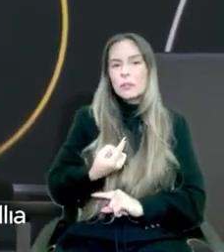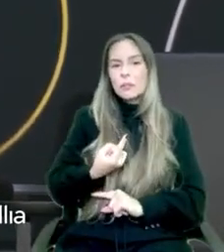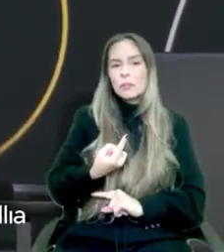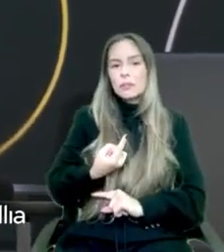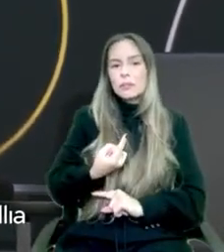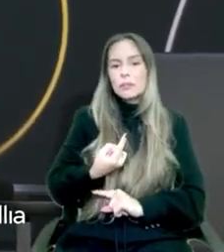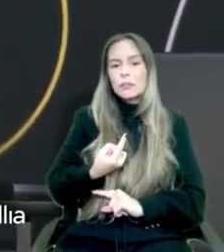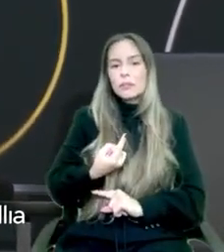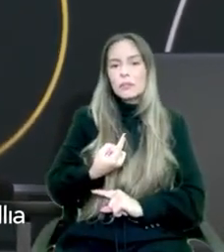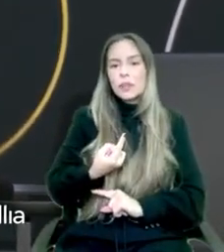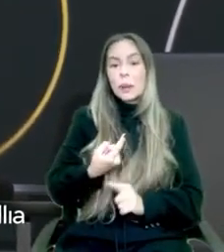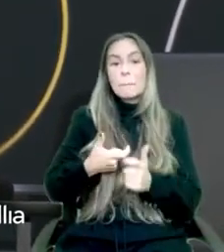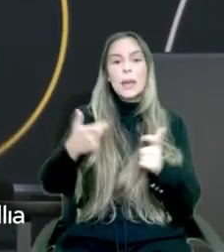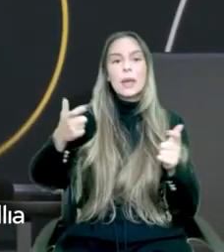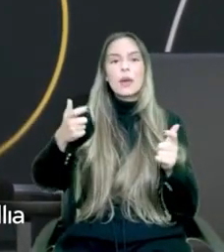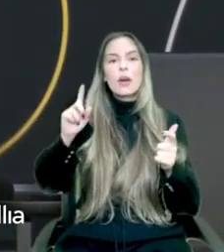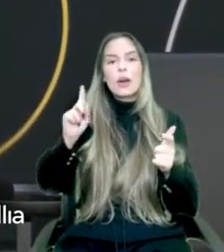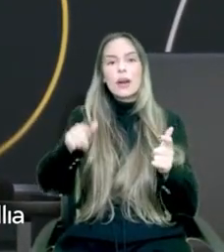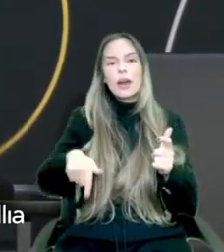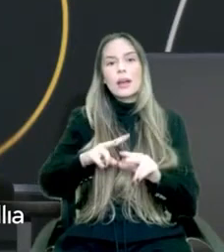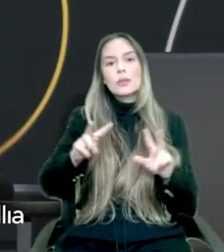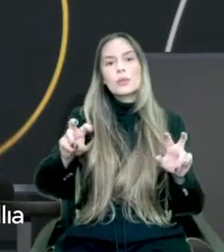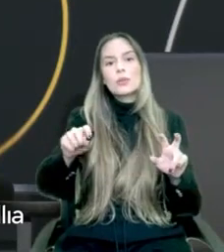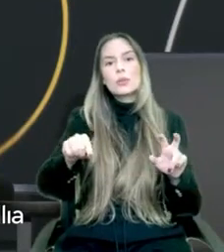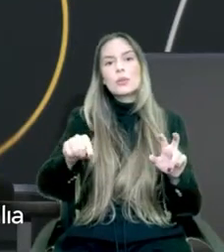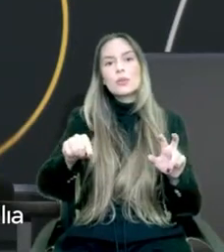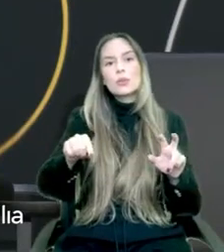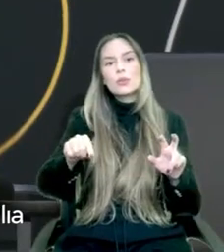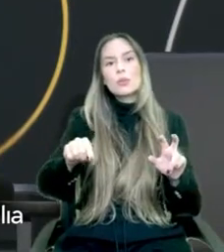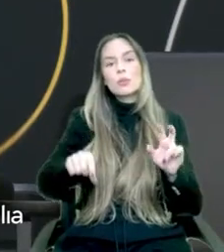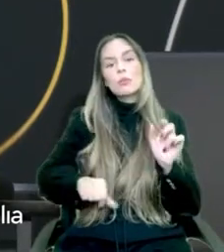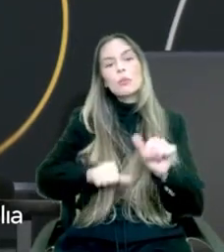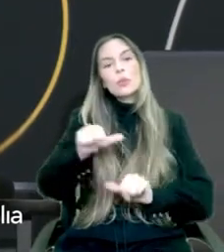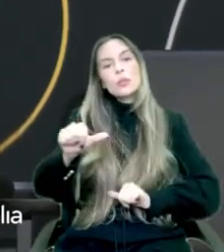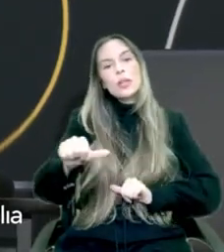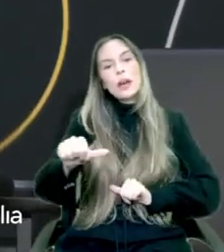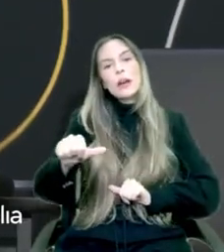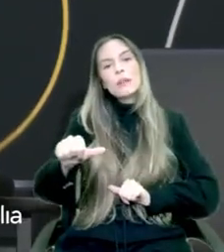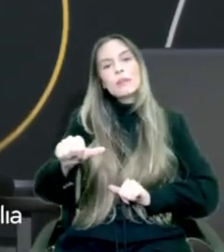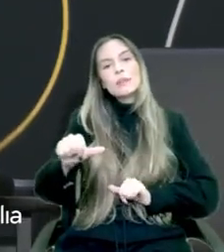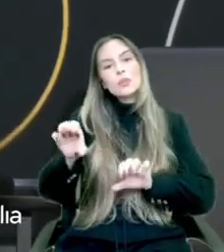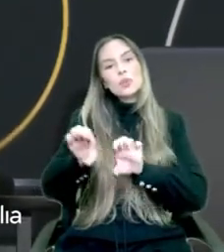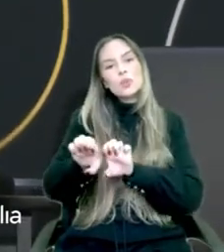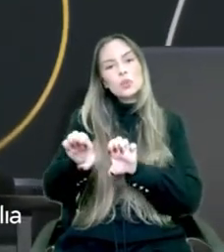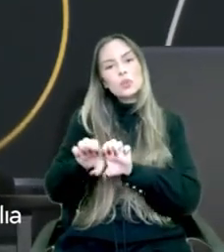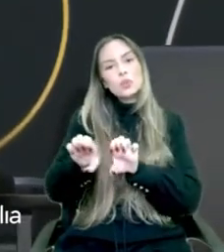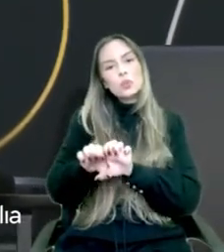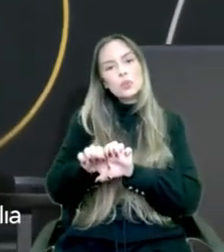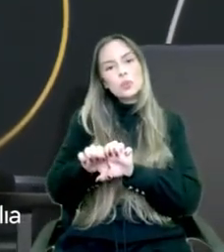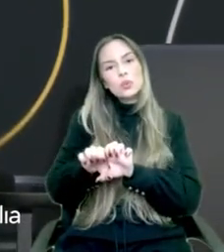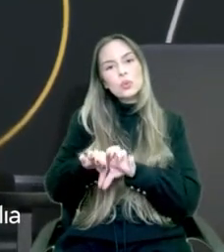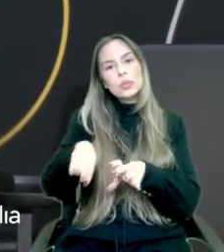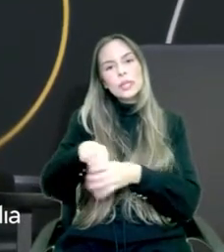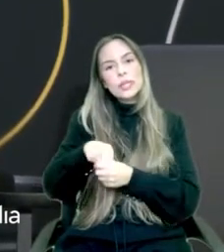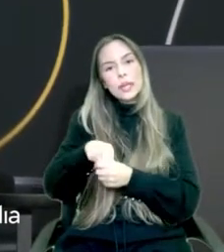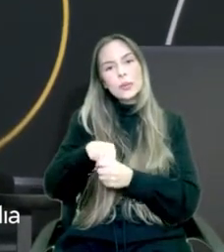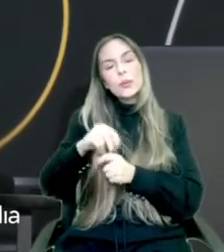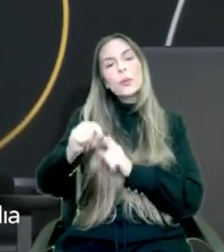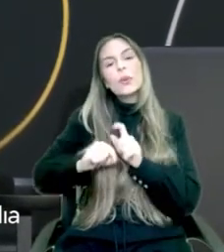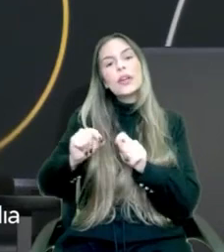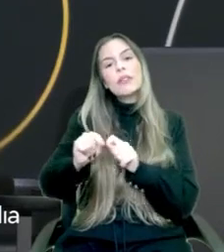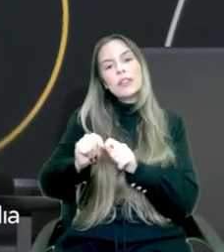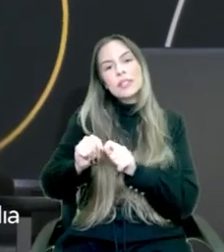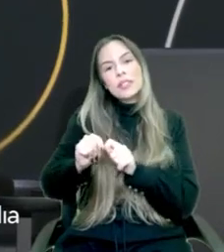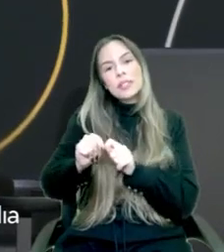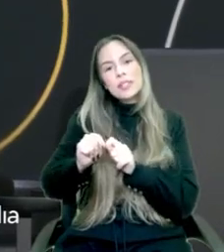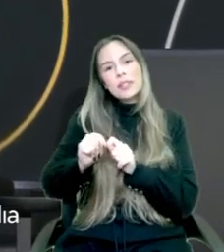generally is about changing that structure, the thing that's locking in the way that they're doing things, into